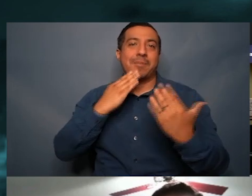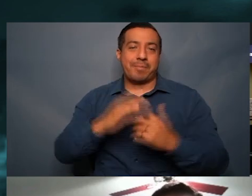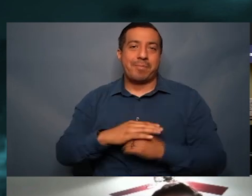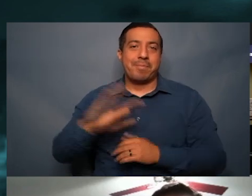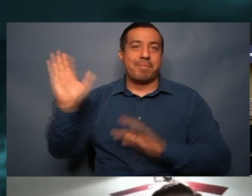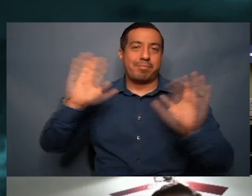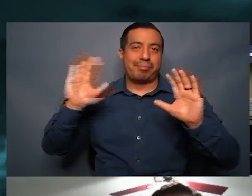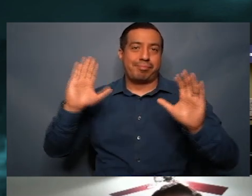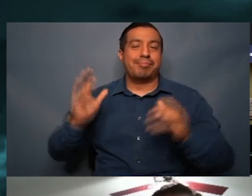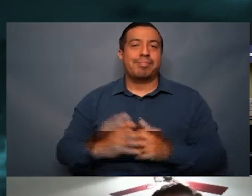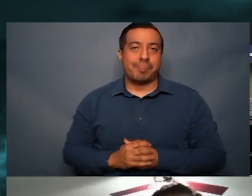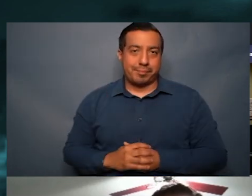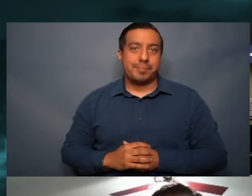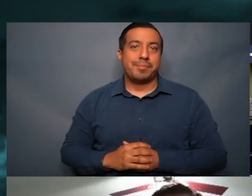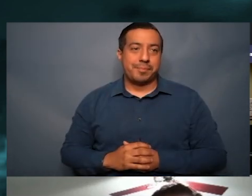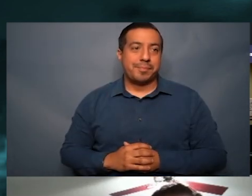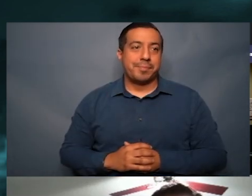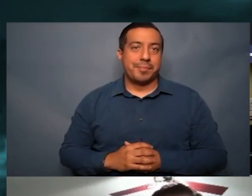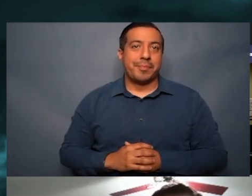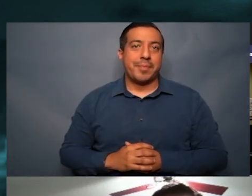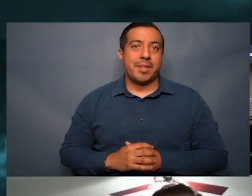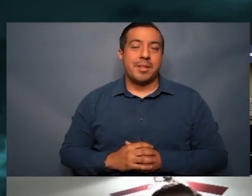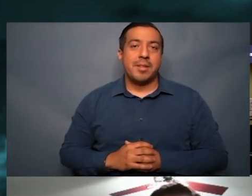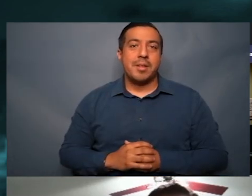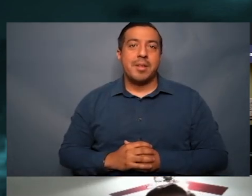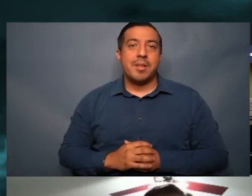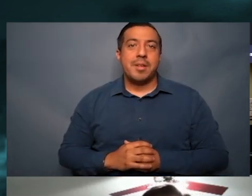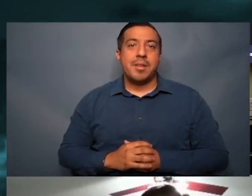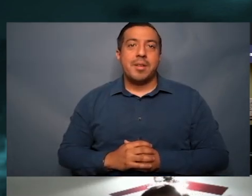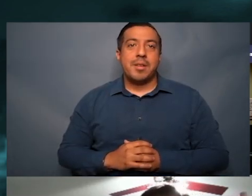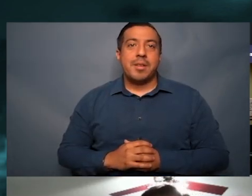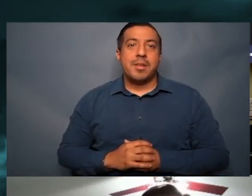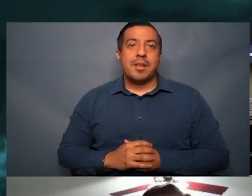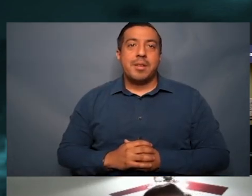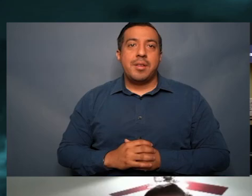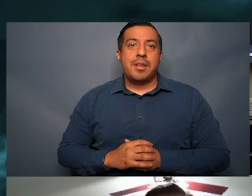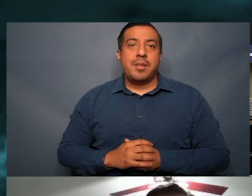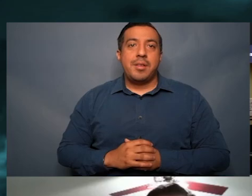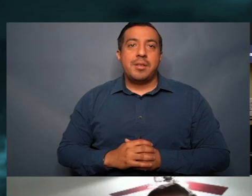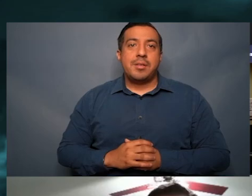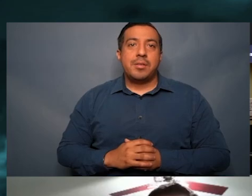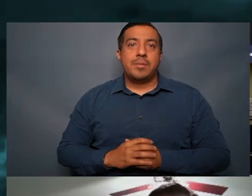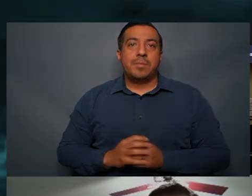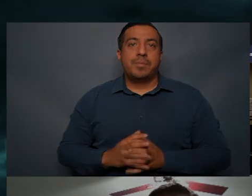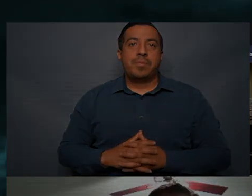Bye-bye. Thank you. Bye-bye. Thanks, everybody. Thank you.